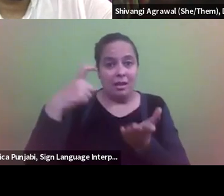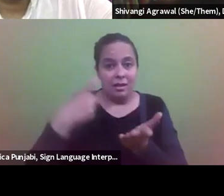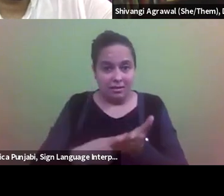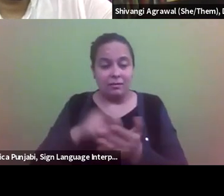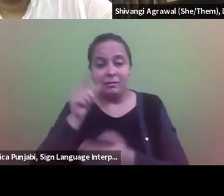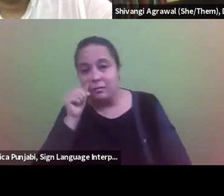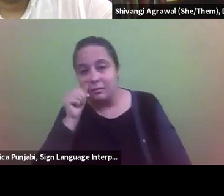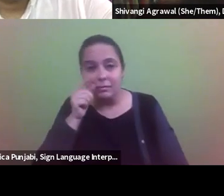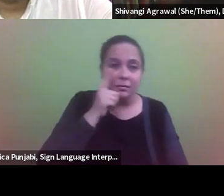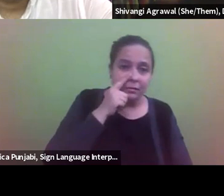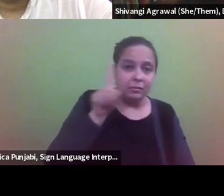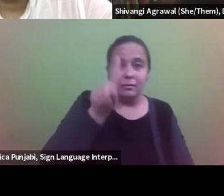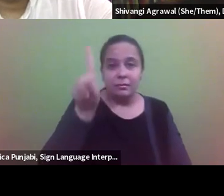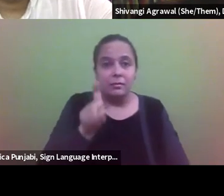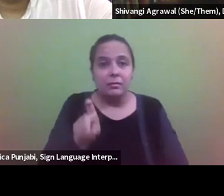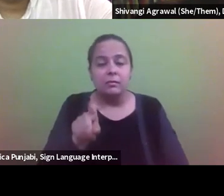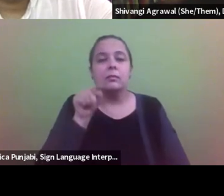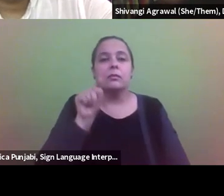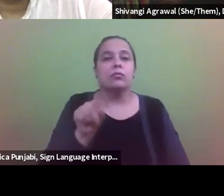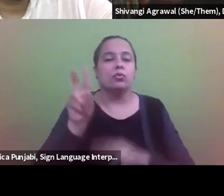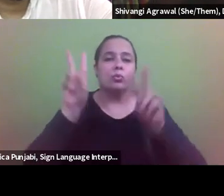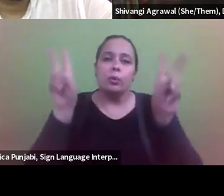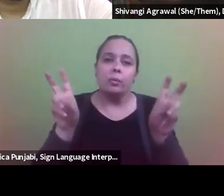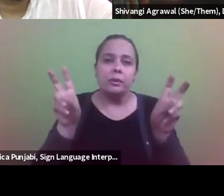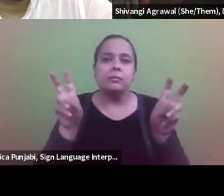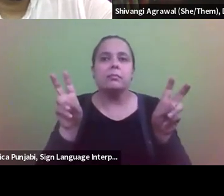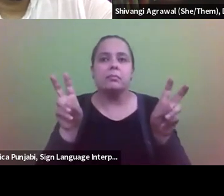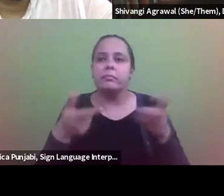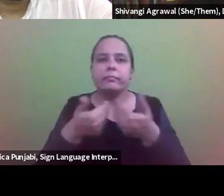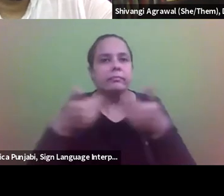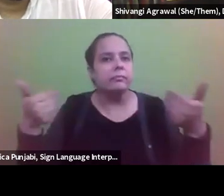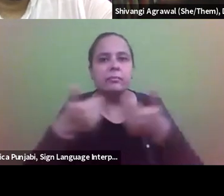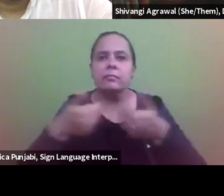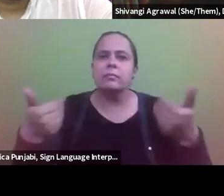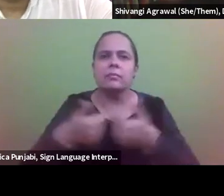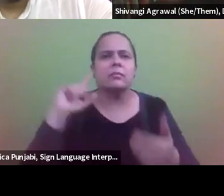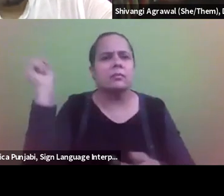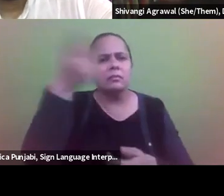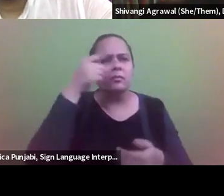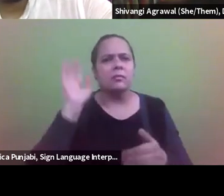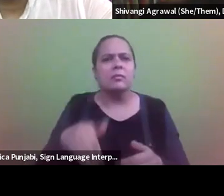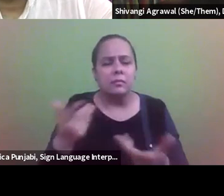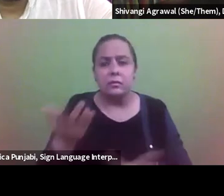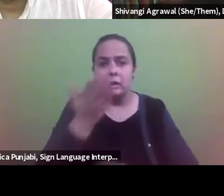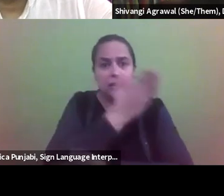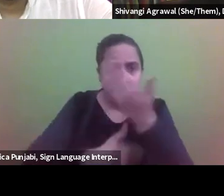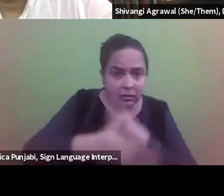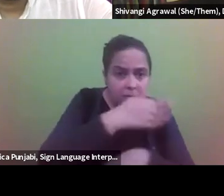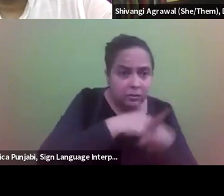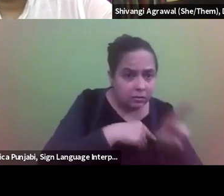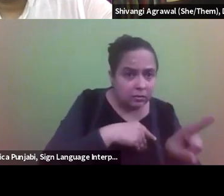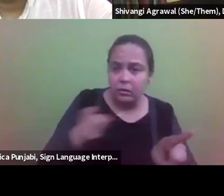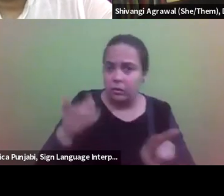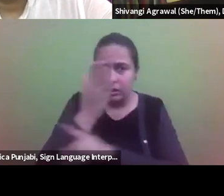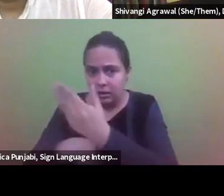construct. All these things are a construct, and so is like disability, ability is a construct, where you think of,